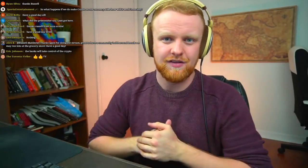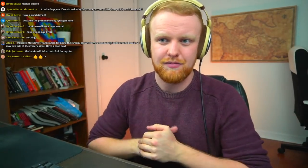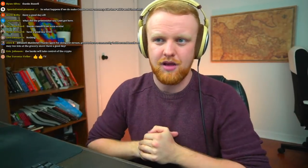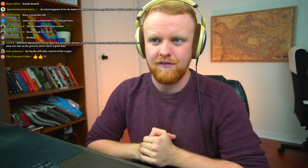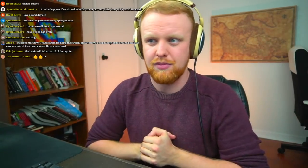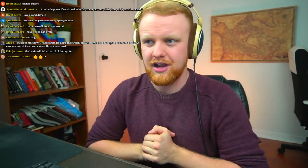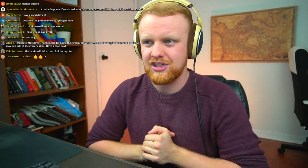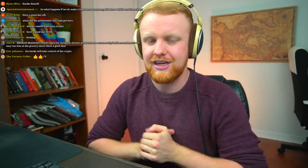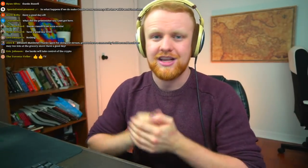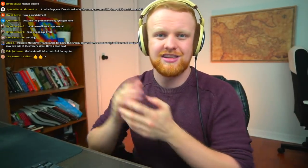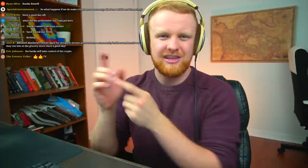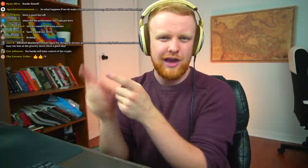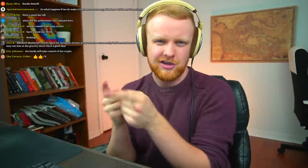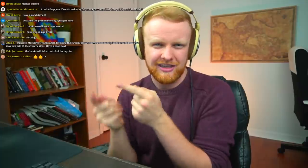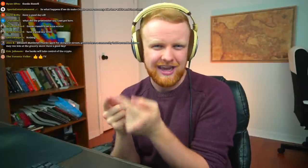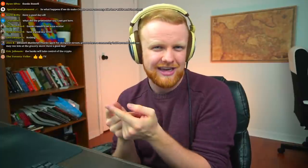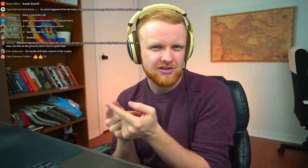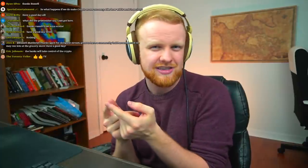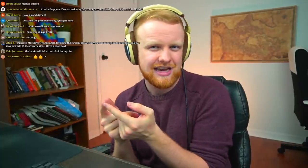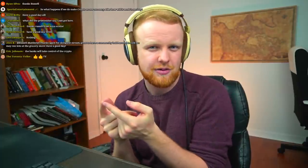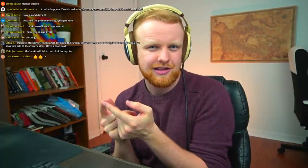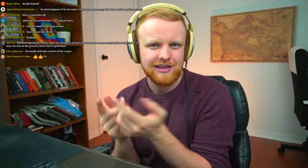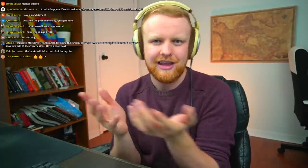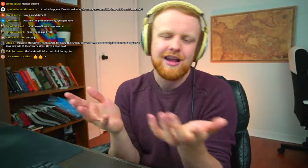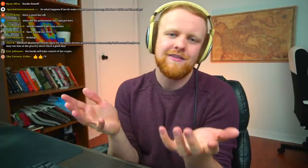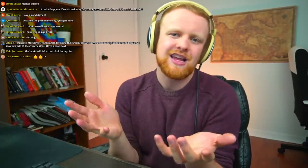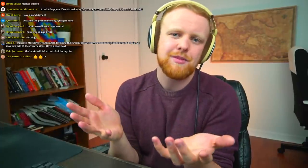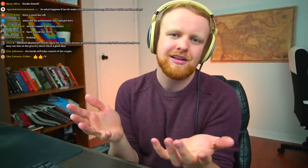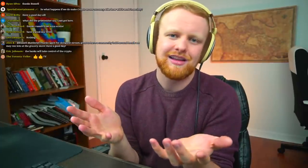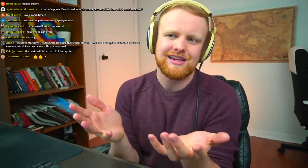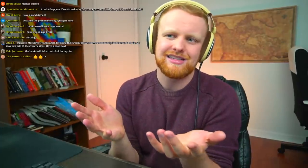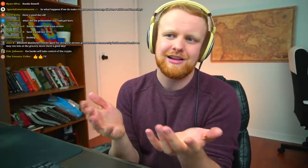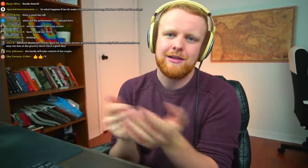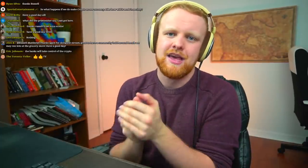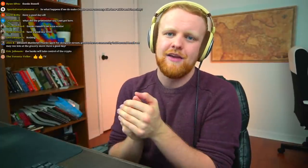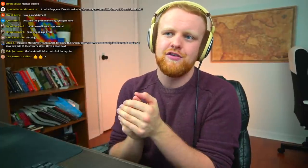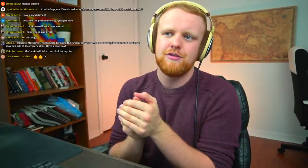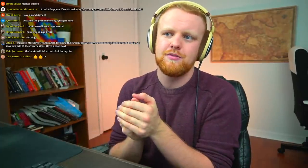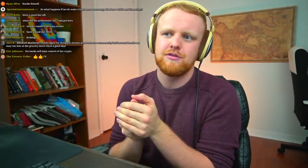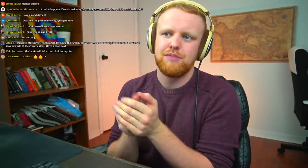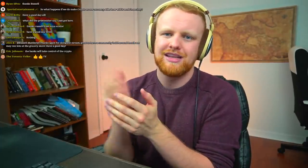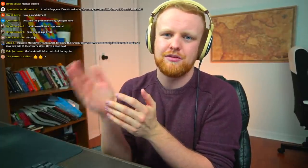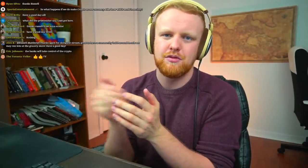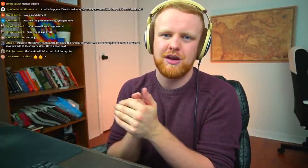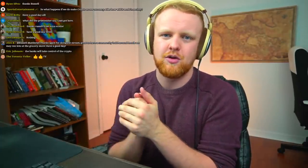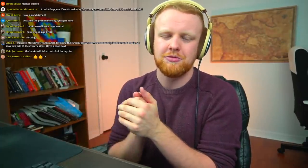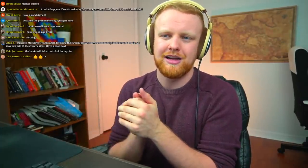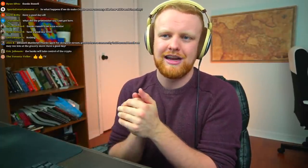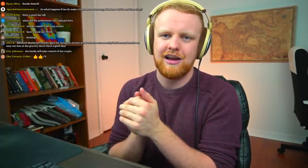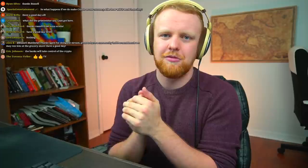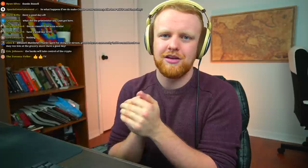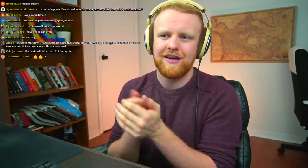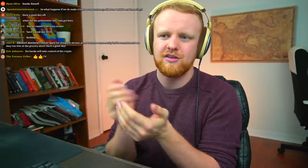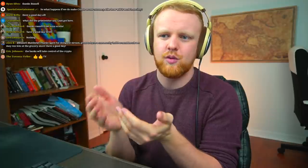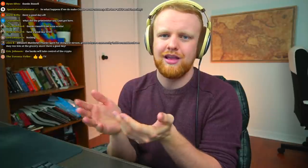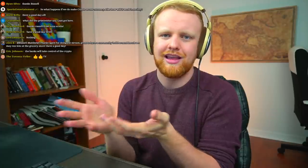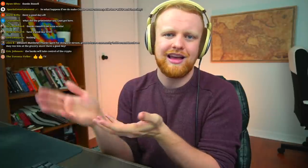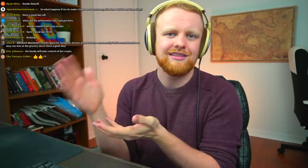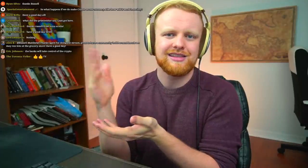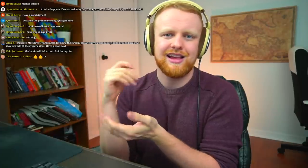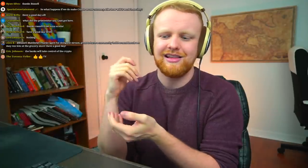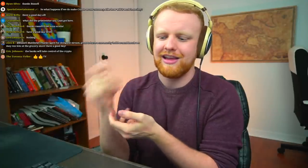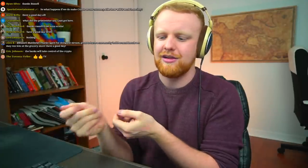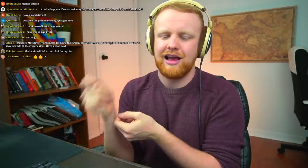layer of the blockchain so that you actually can transact quickly. Like, if you think about it like this, like, if you buy something with Bitcoin right now, well, you have to wait,